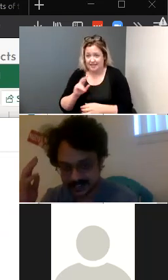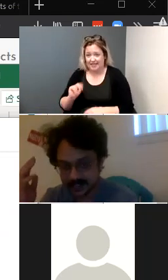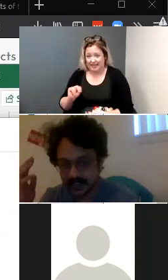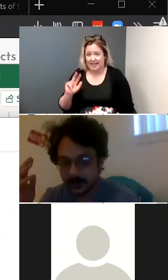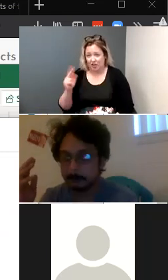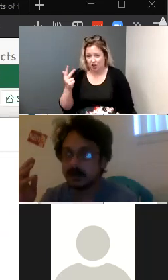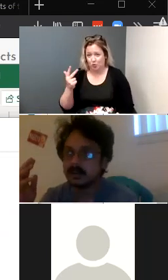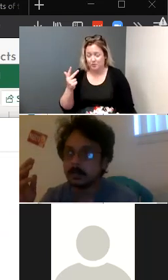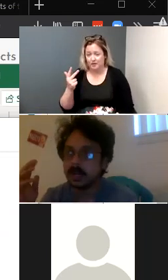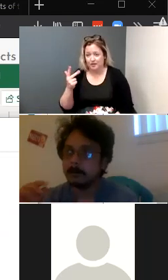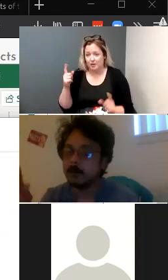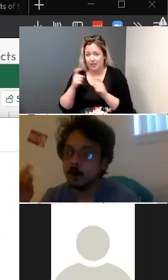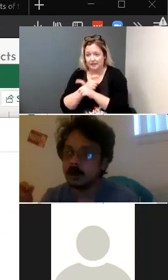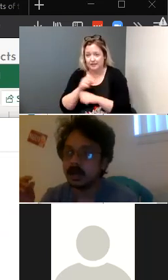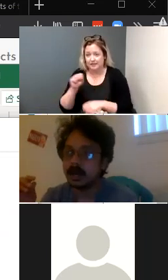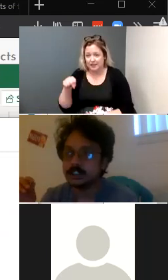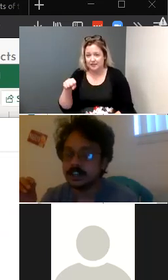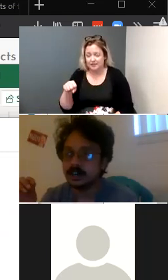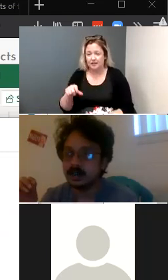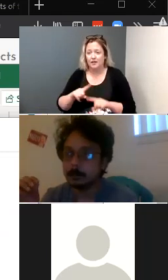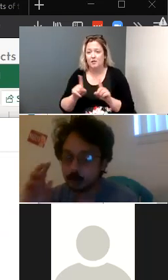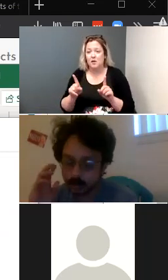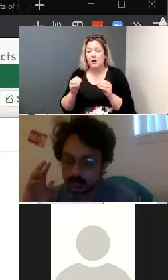complexity. Yes, but a more